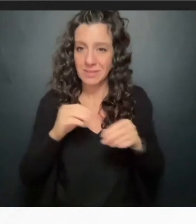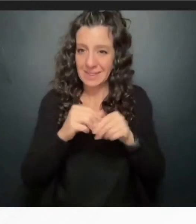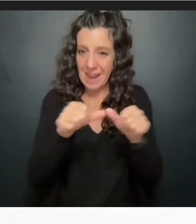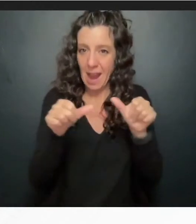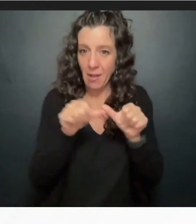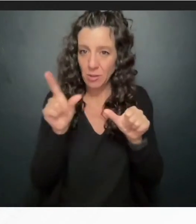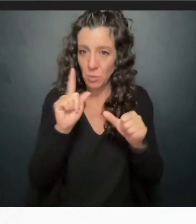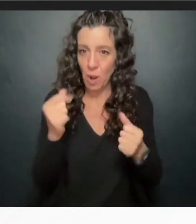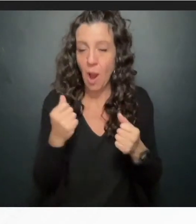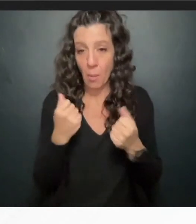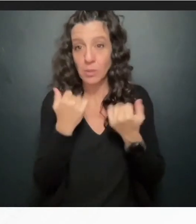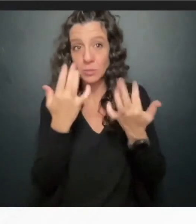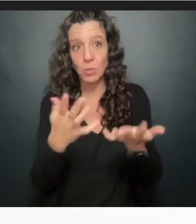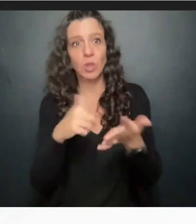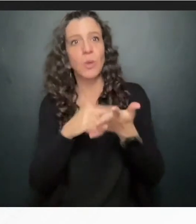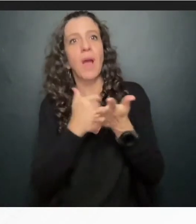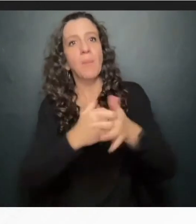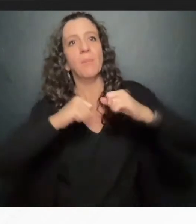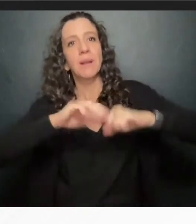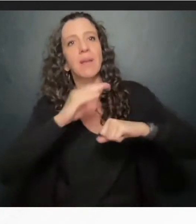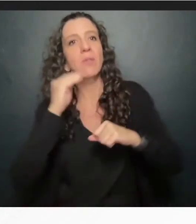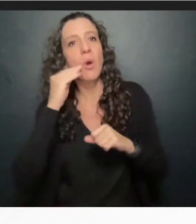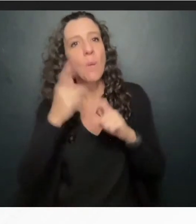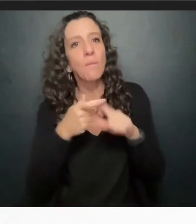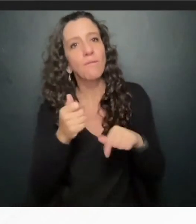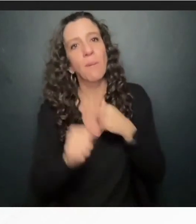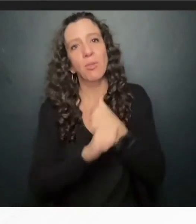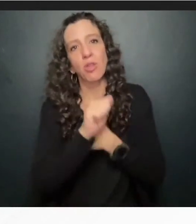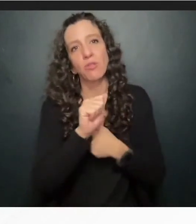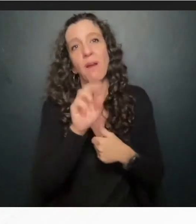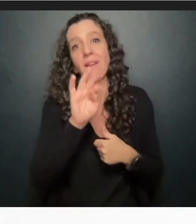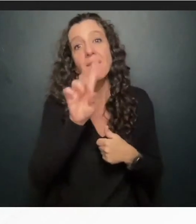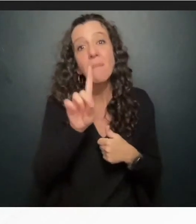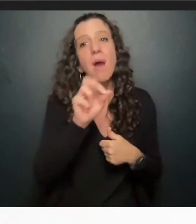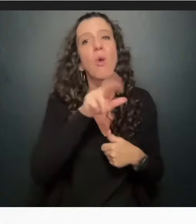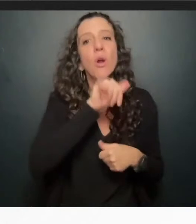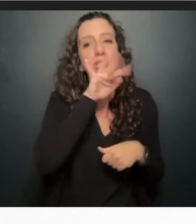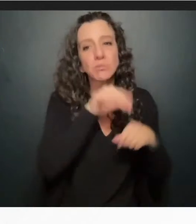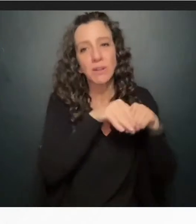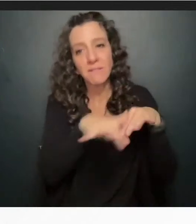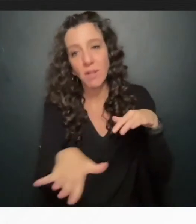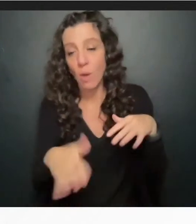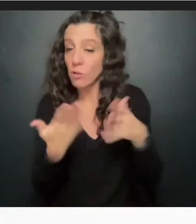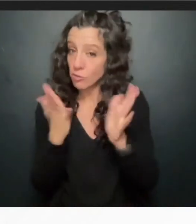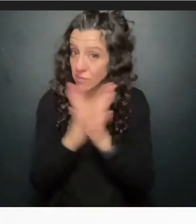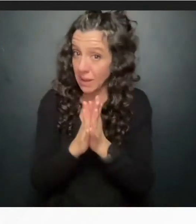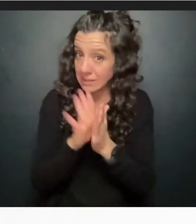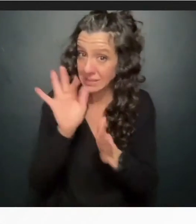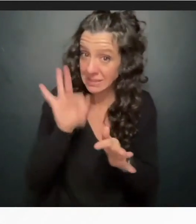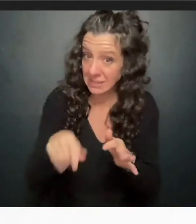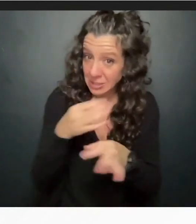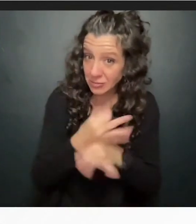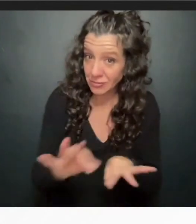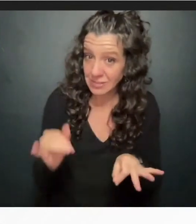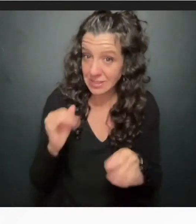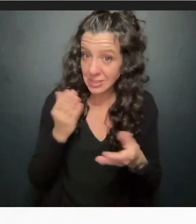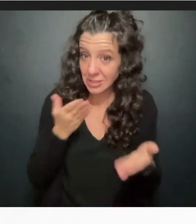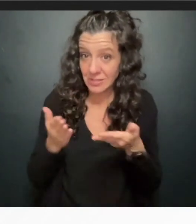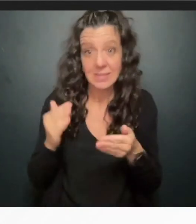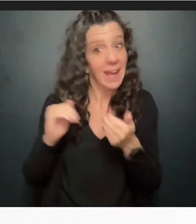of mud and debris flows. You can request this free service by calling our dispatch at